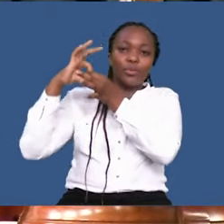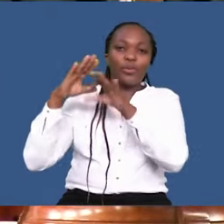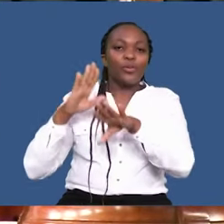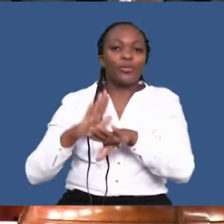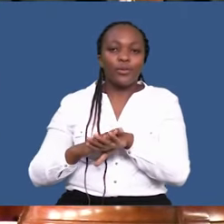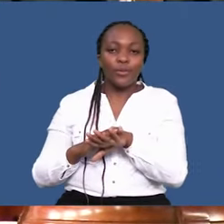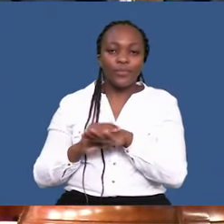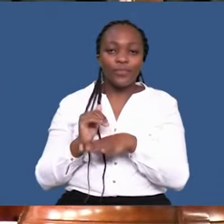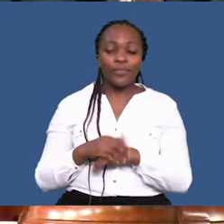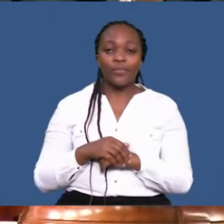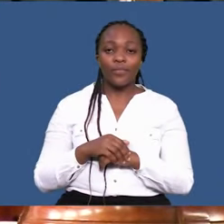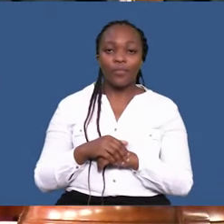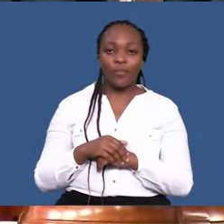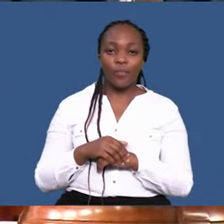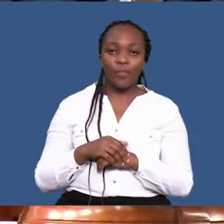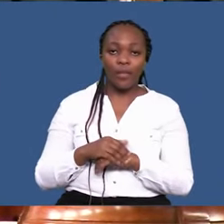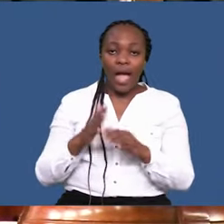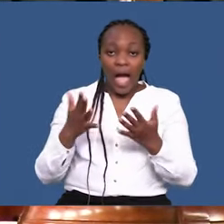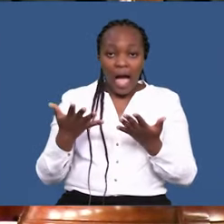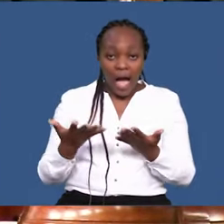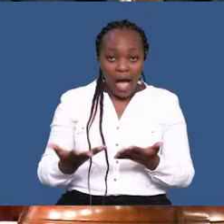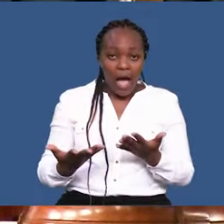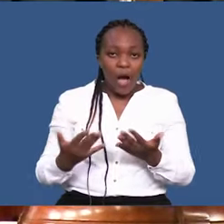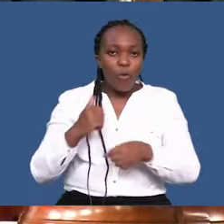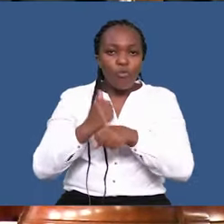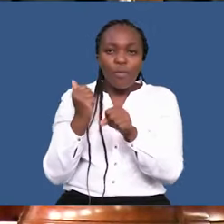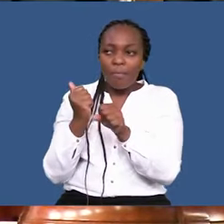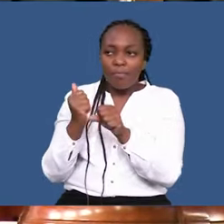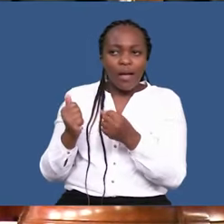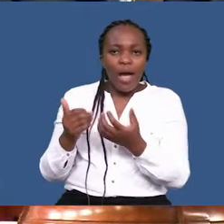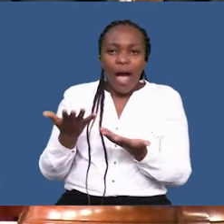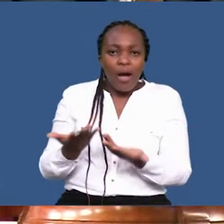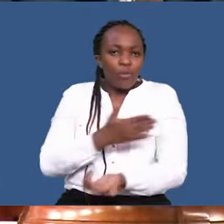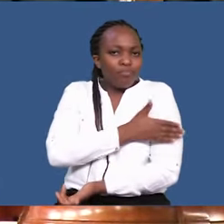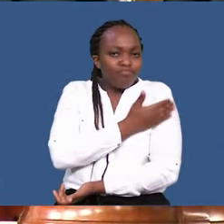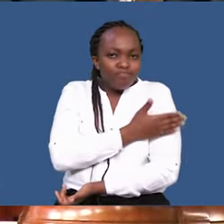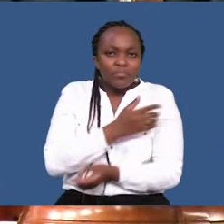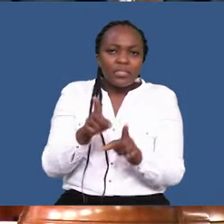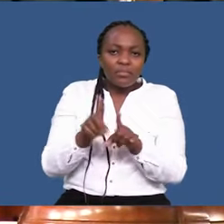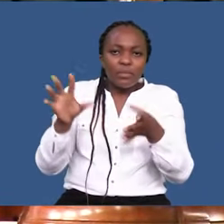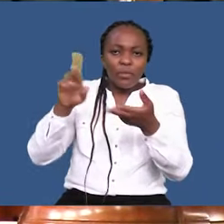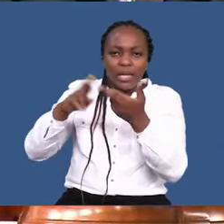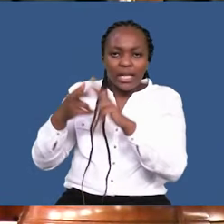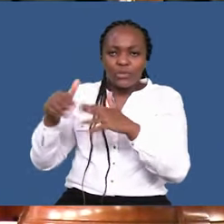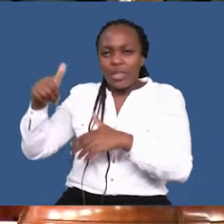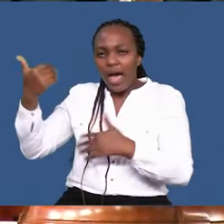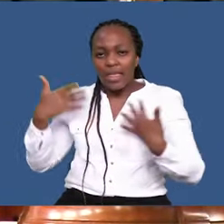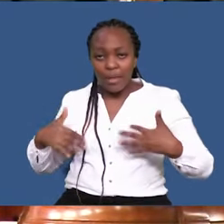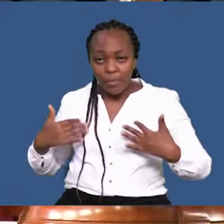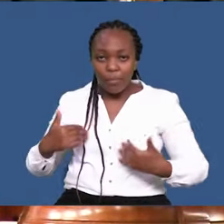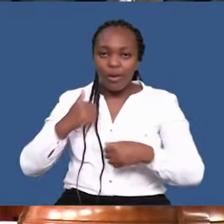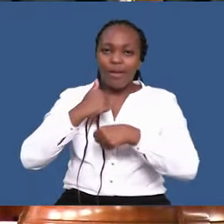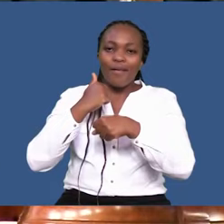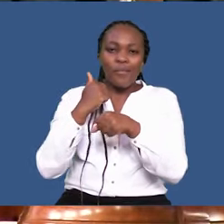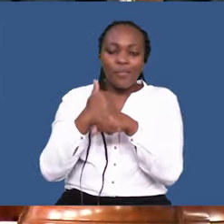we treat people and the quality of our relationships with them. The new self calls